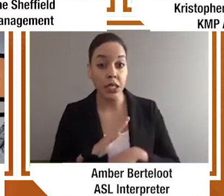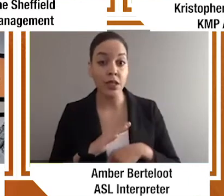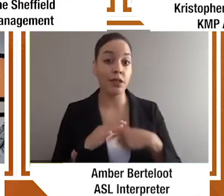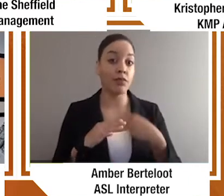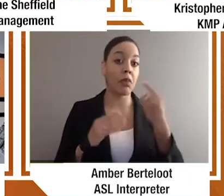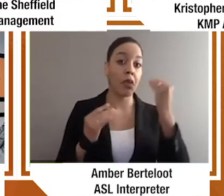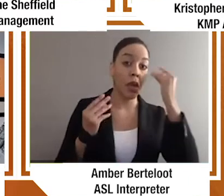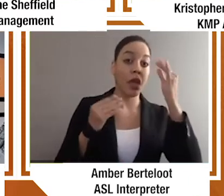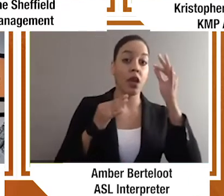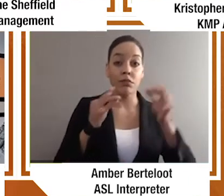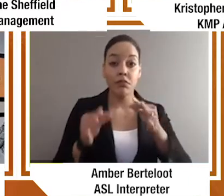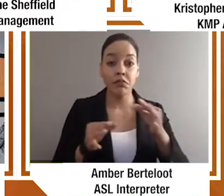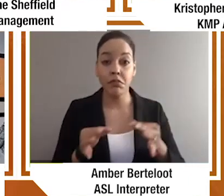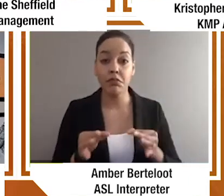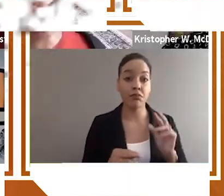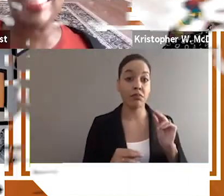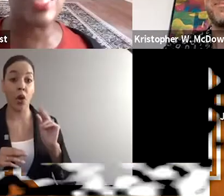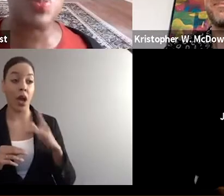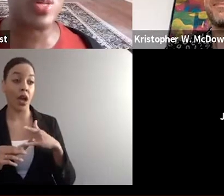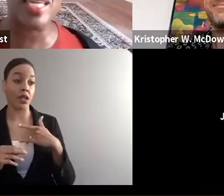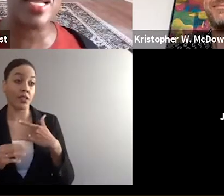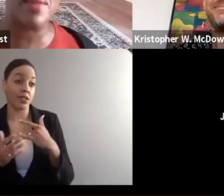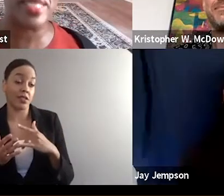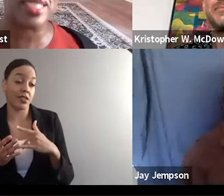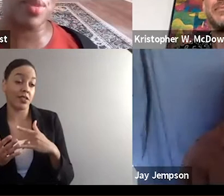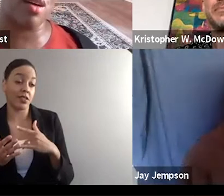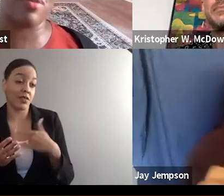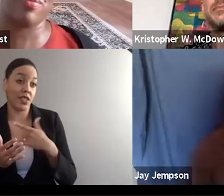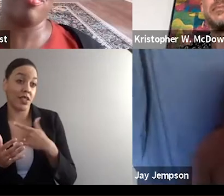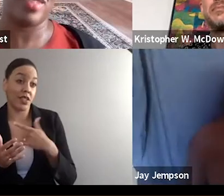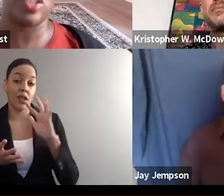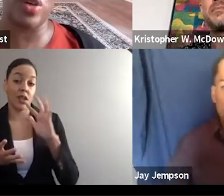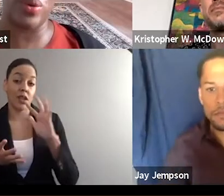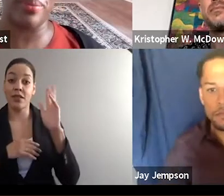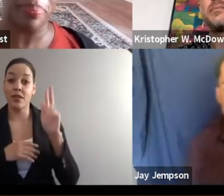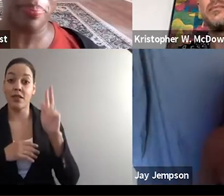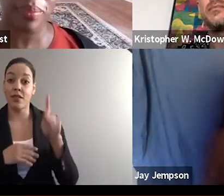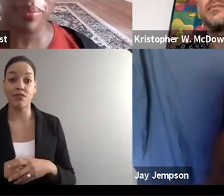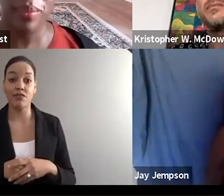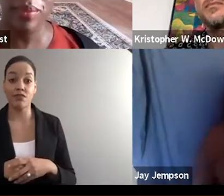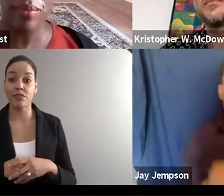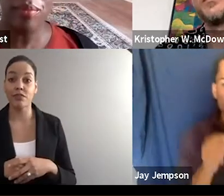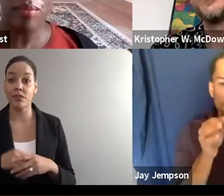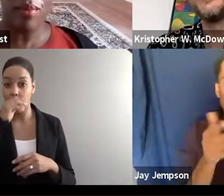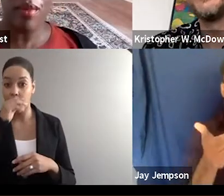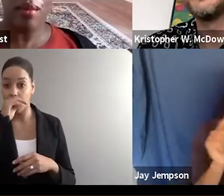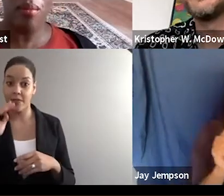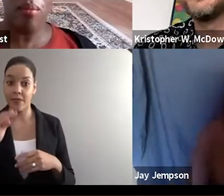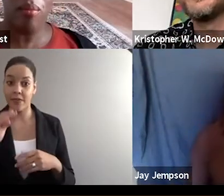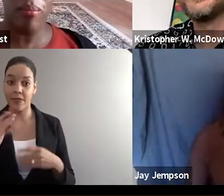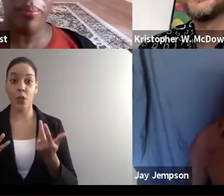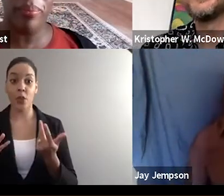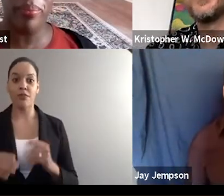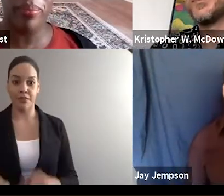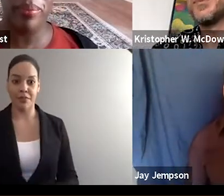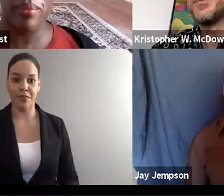that's just effed up. And it just really, it pisses me off. No, we needed that realness. No, I appreciate it. And